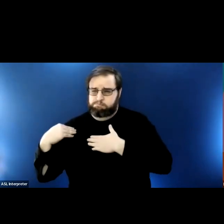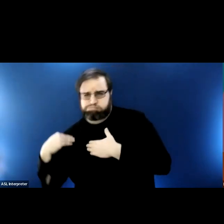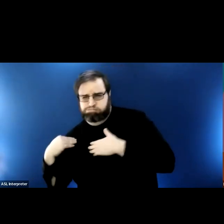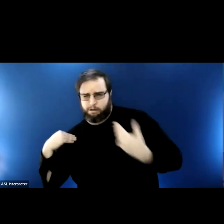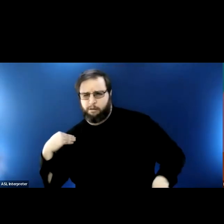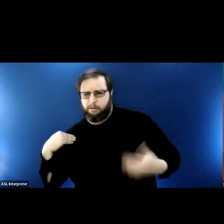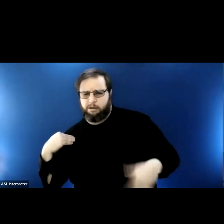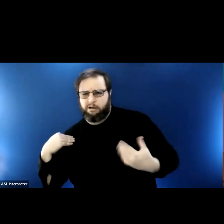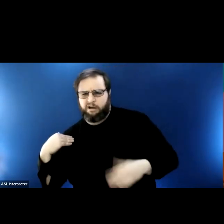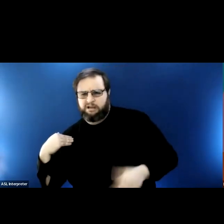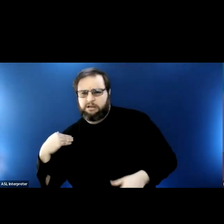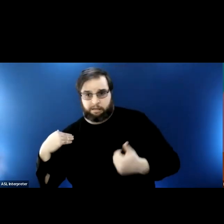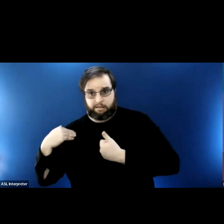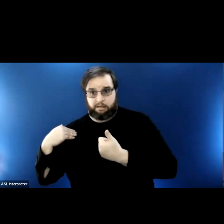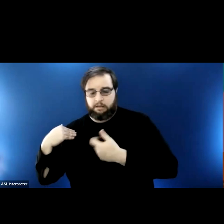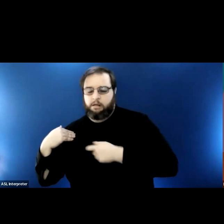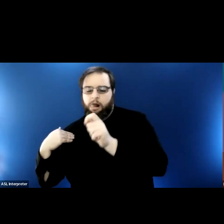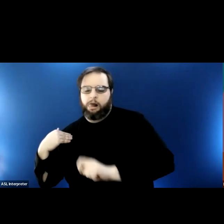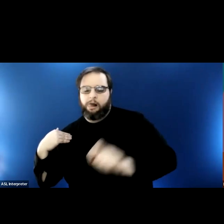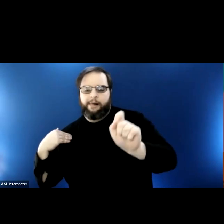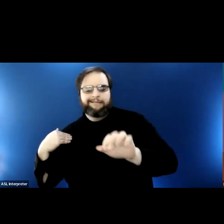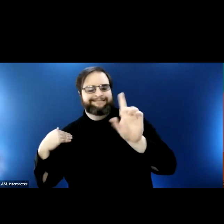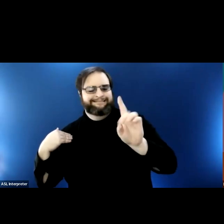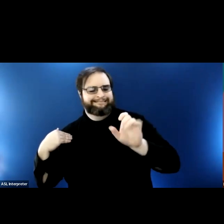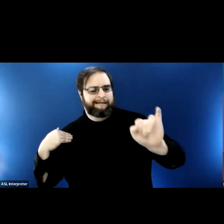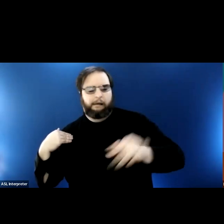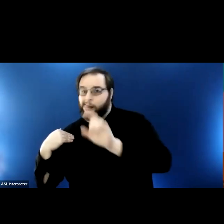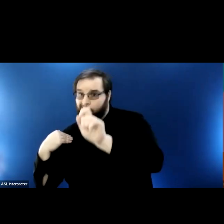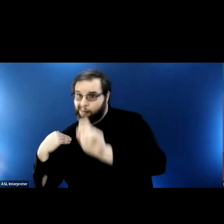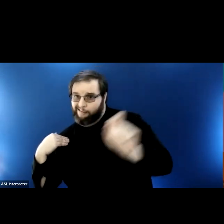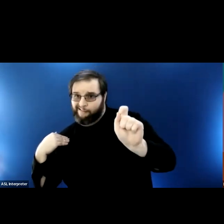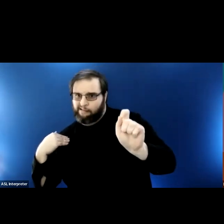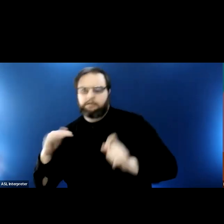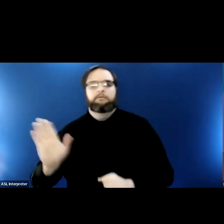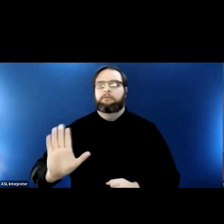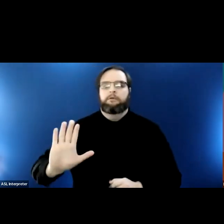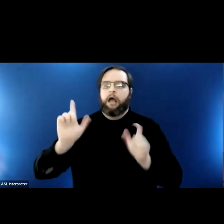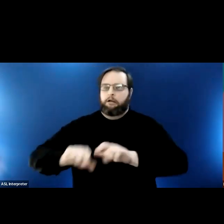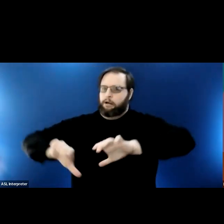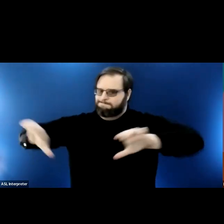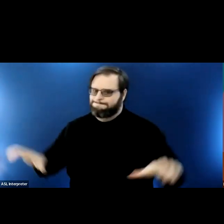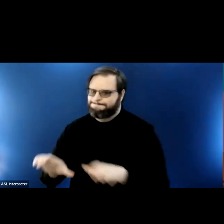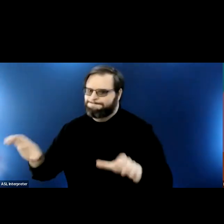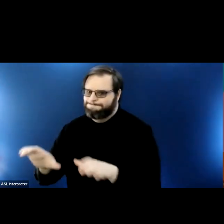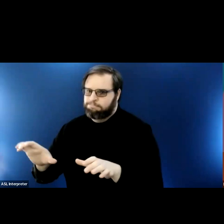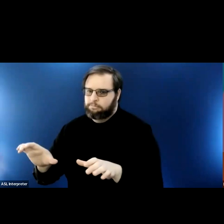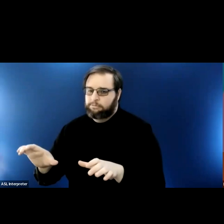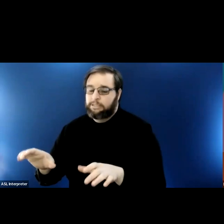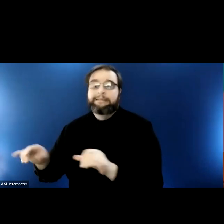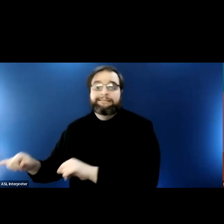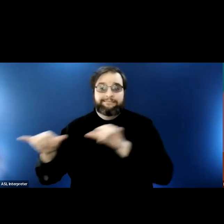longer simply check the DEI box. This is particularly true when it comes to resolving our healthcare